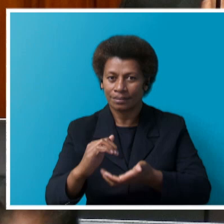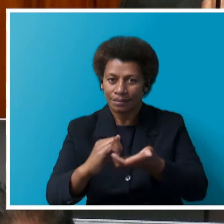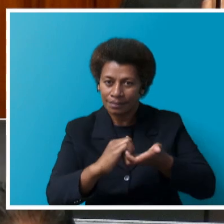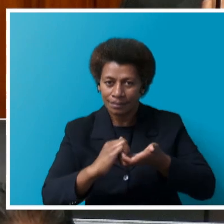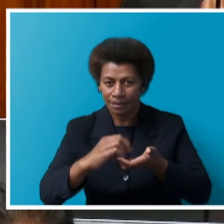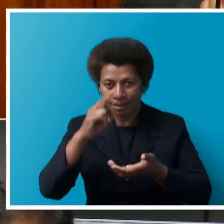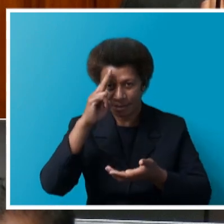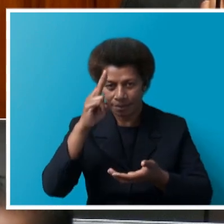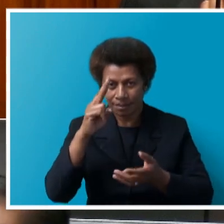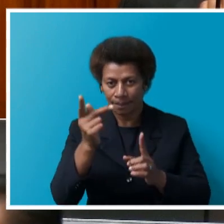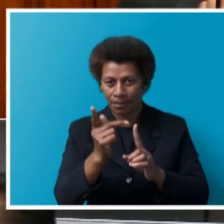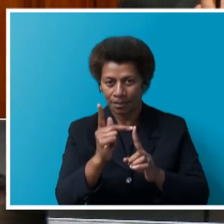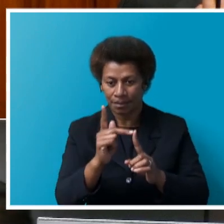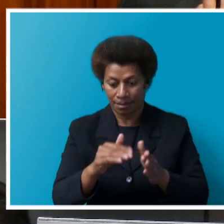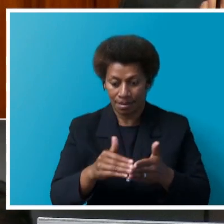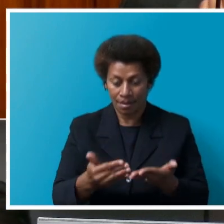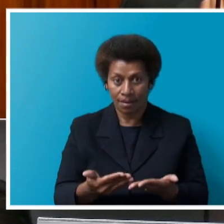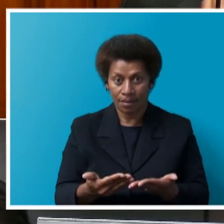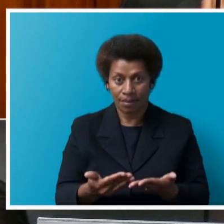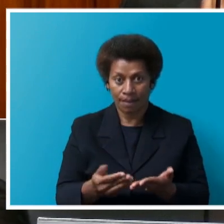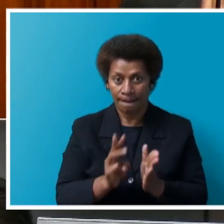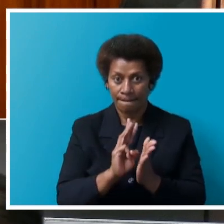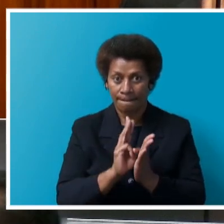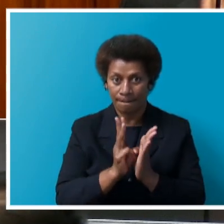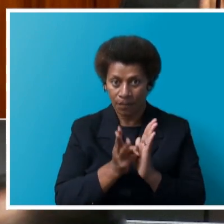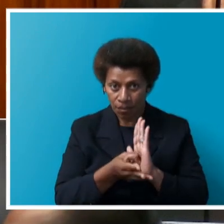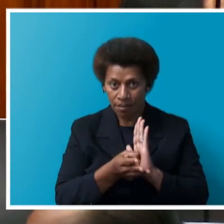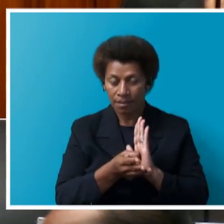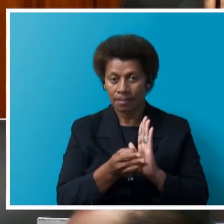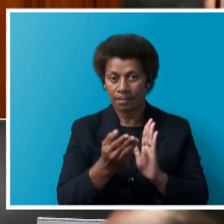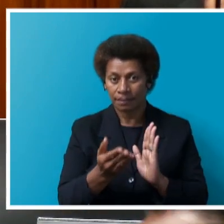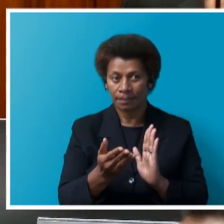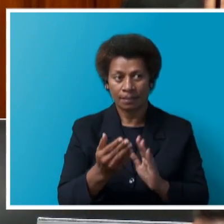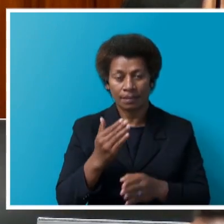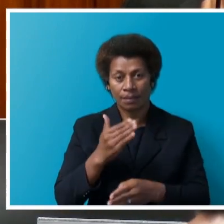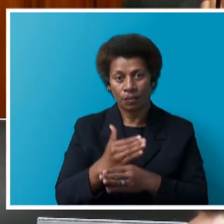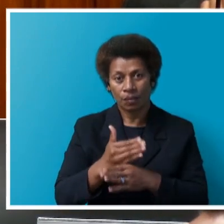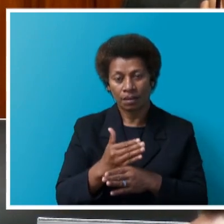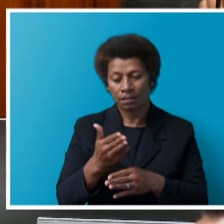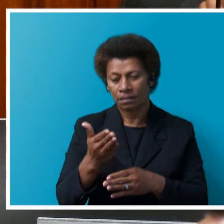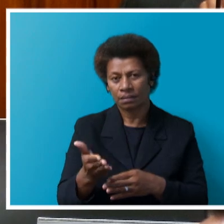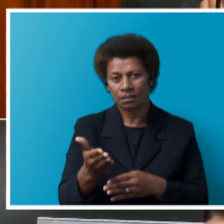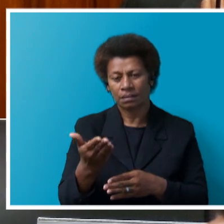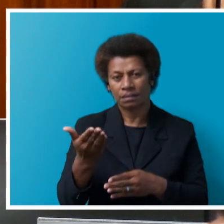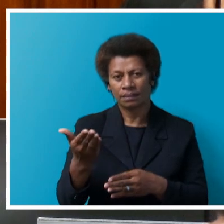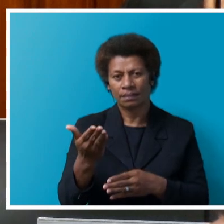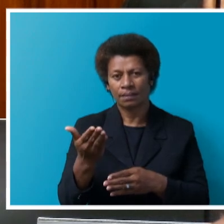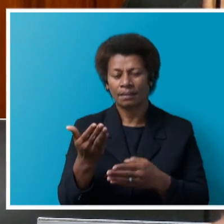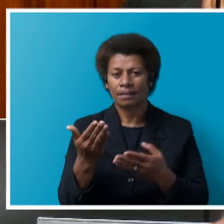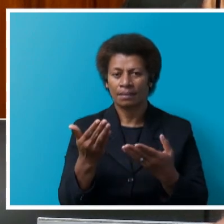priorities. This is our moment to embrace bipartisanship and the work towards critical national issues, the Ocean of Peace, Honorable